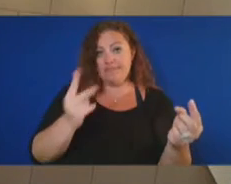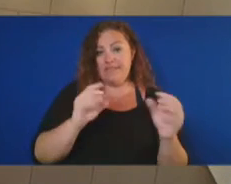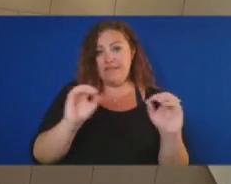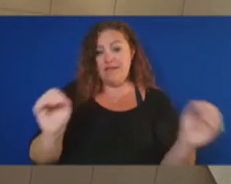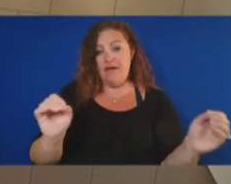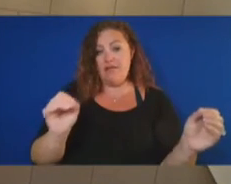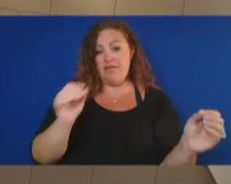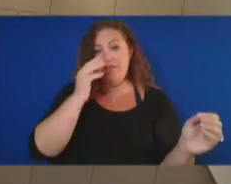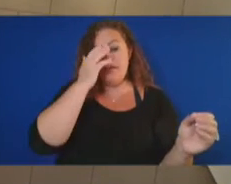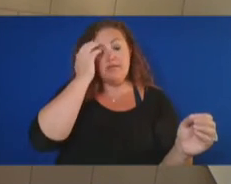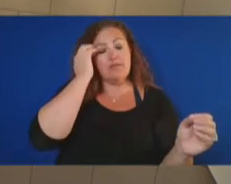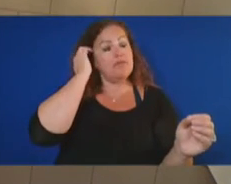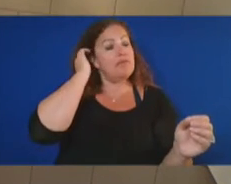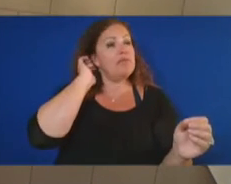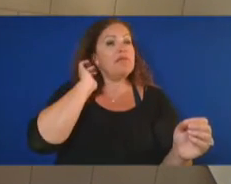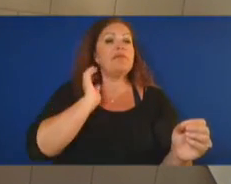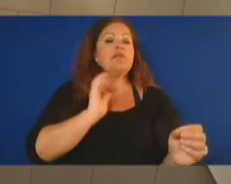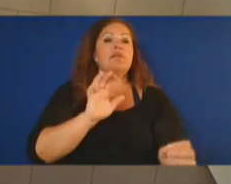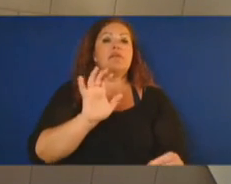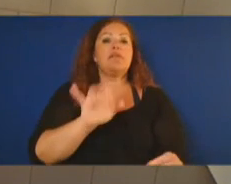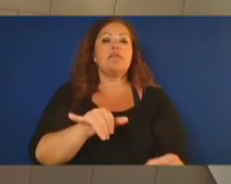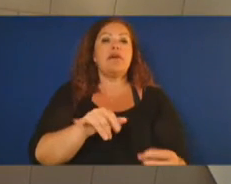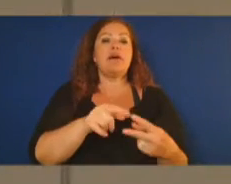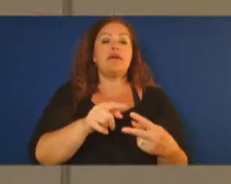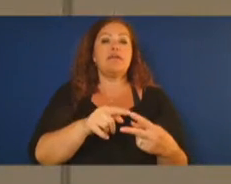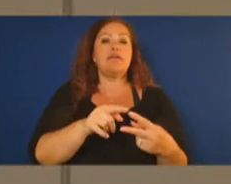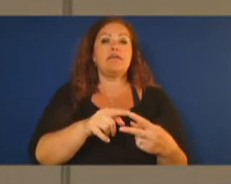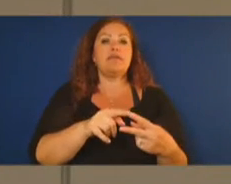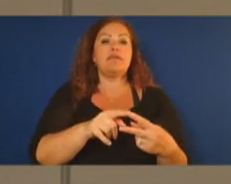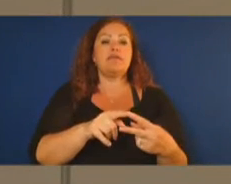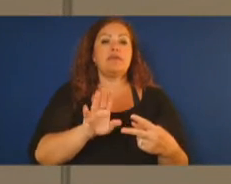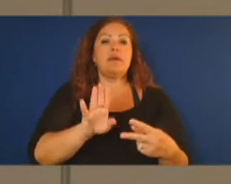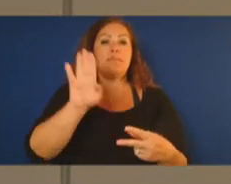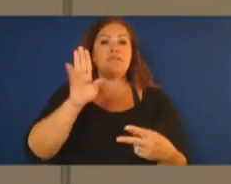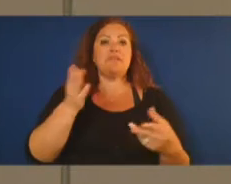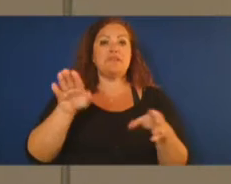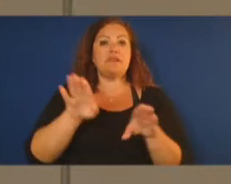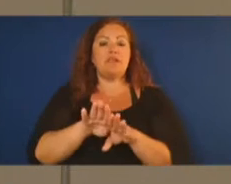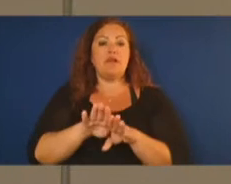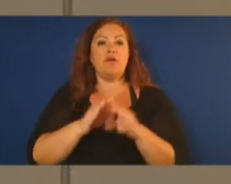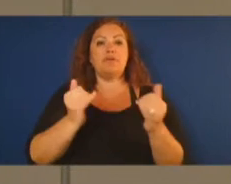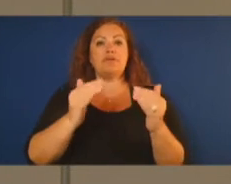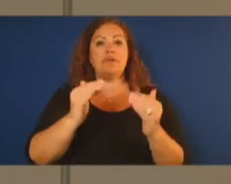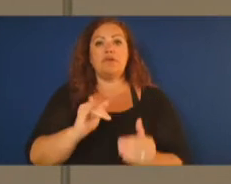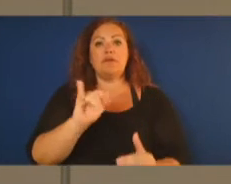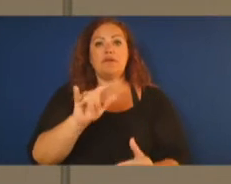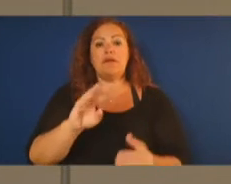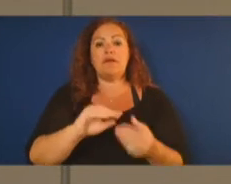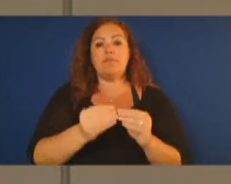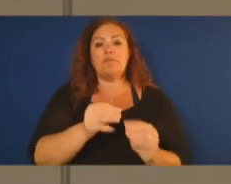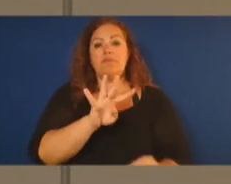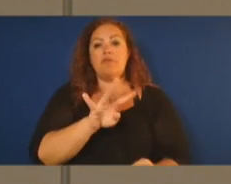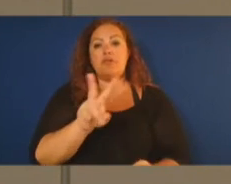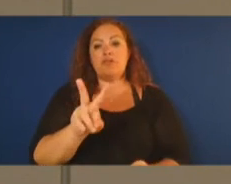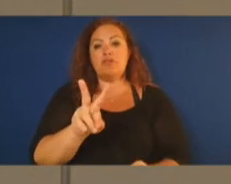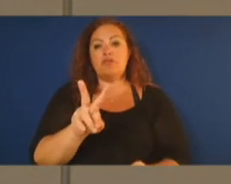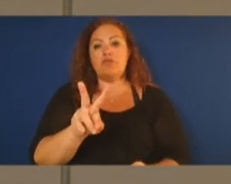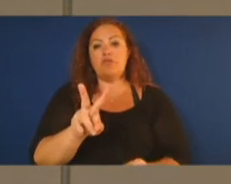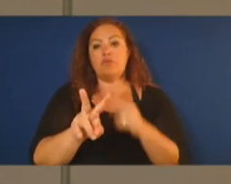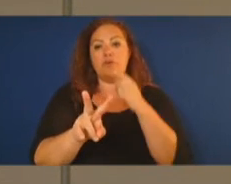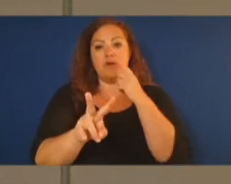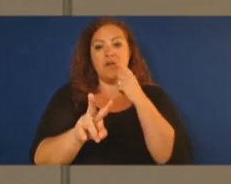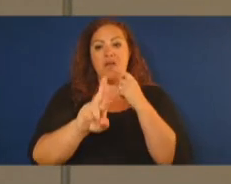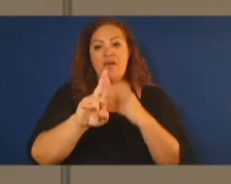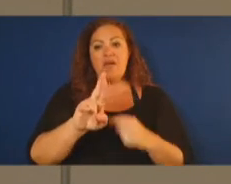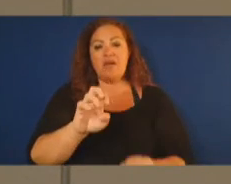uh uh that motion that uh petition is closed we will move on to item number 42 uh resoning petition